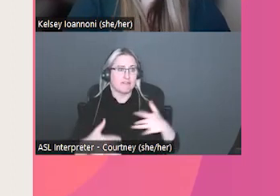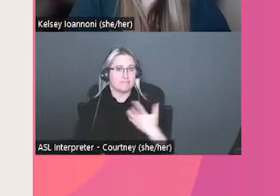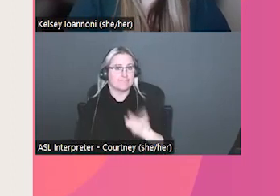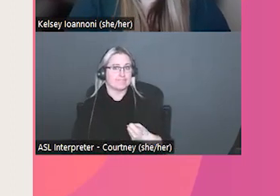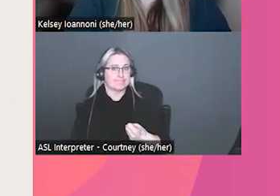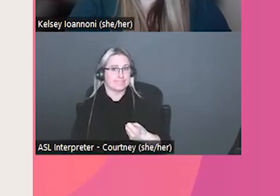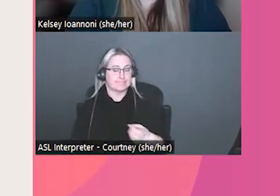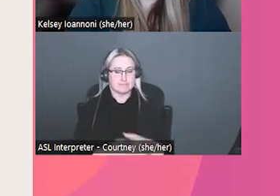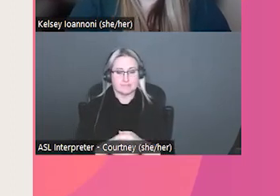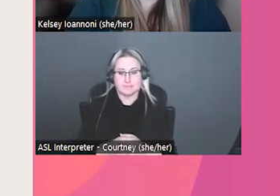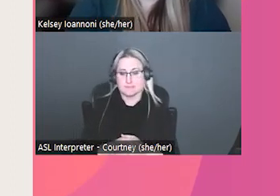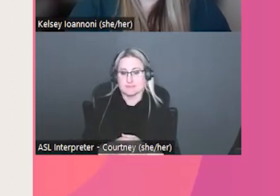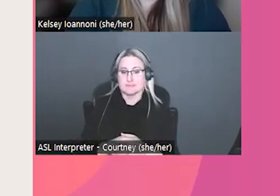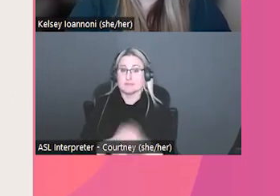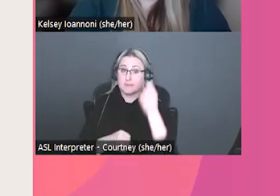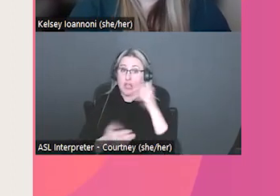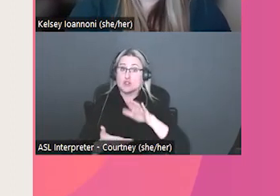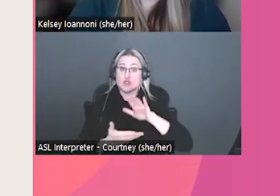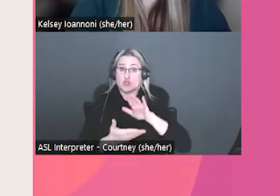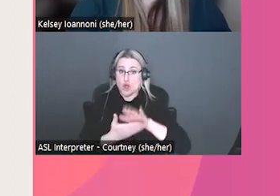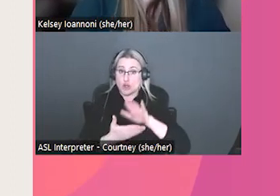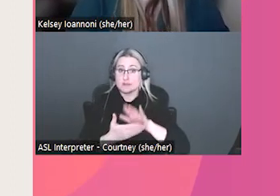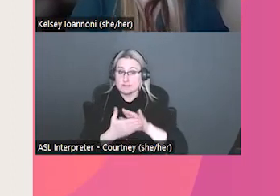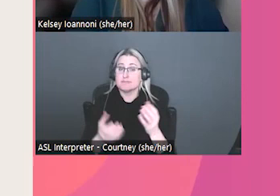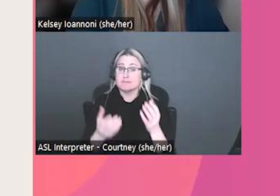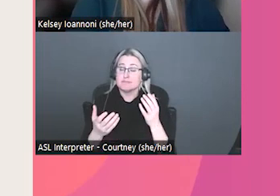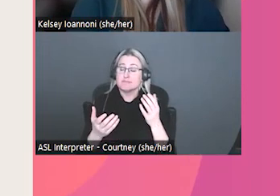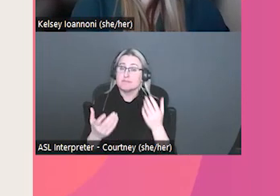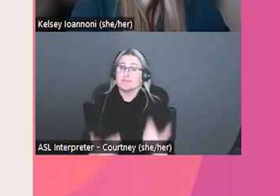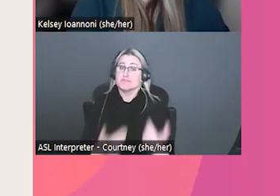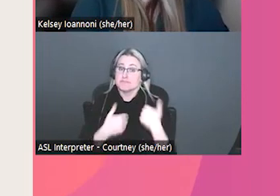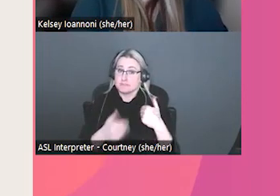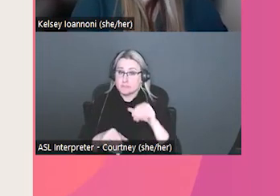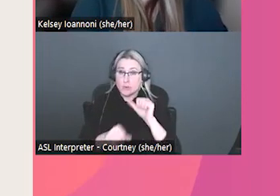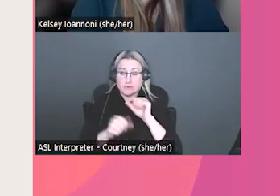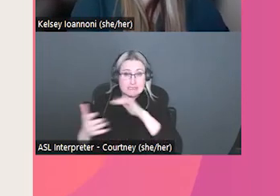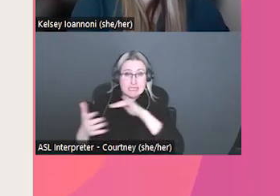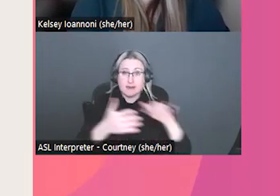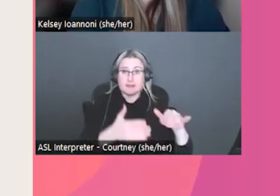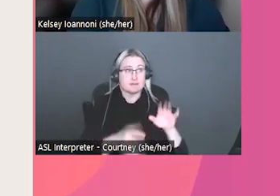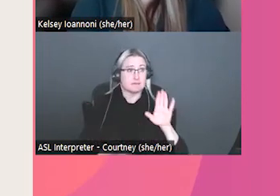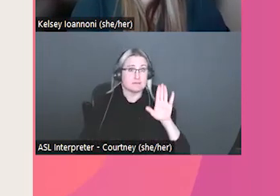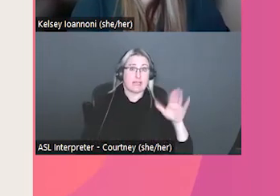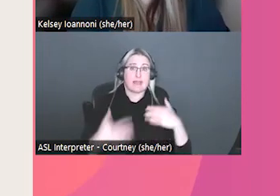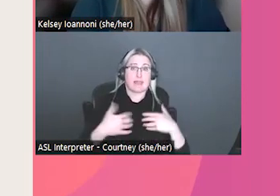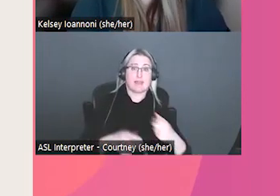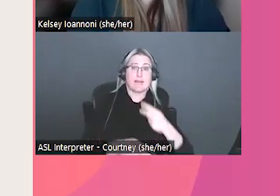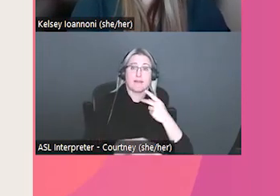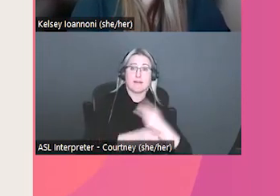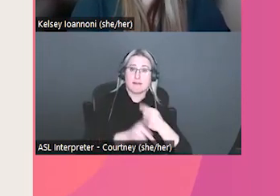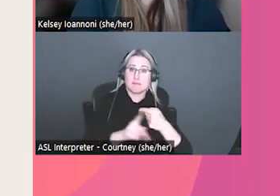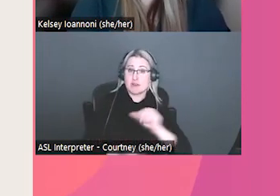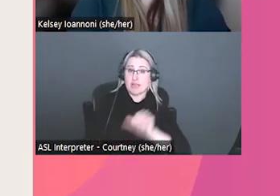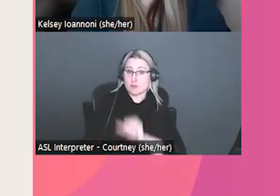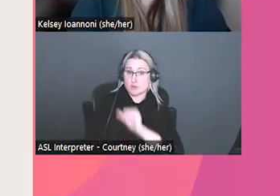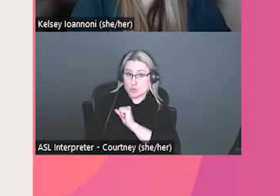Many scholars have conducted quantitative work on the attitudes of healthcare professionals towards, as they